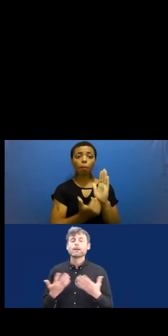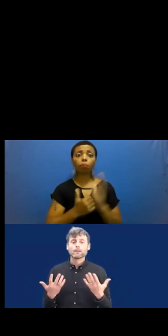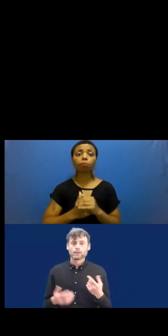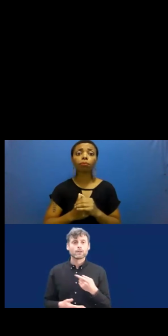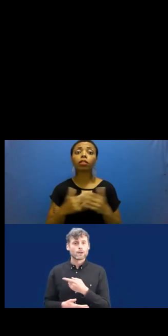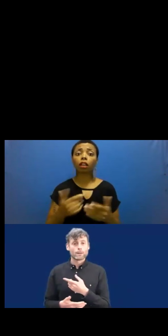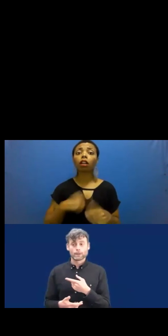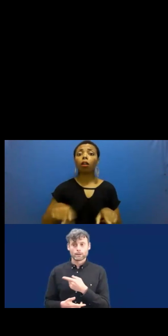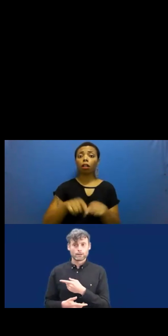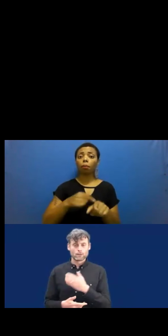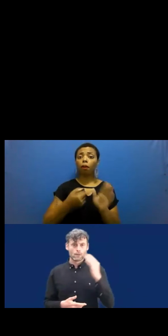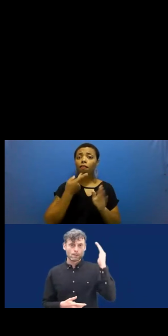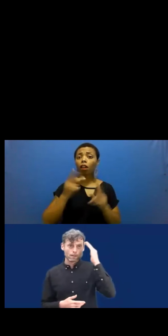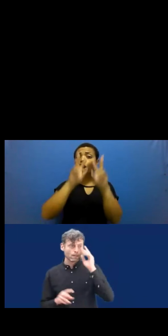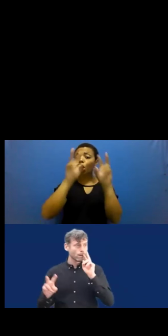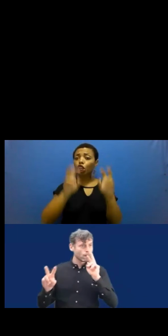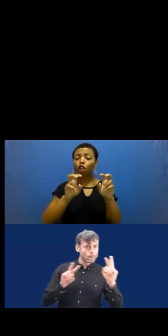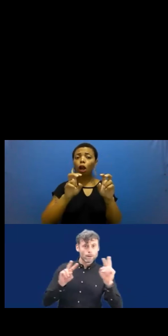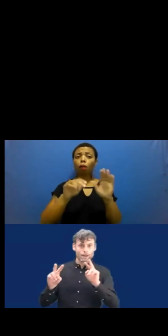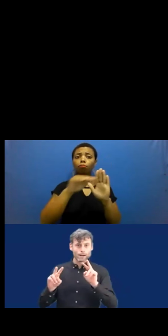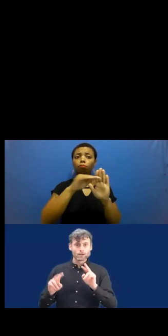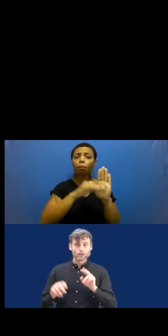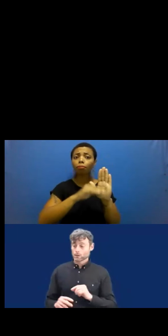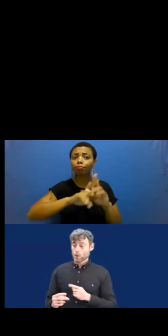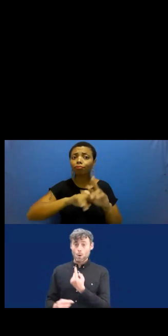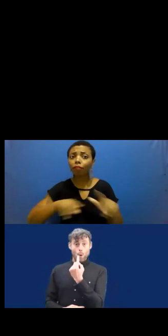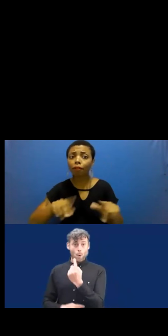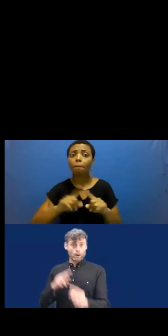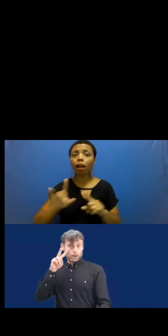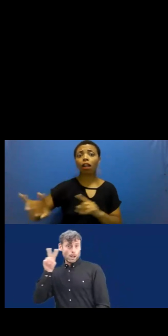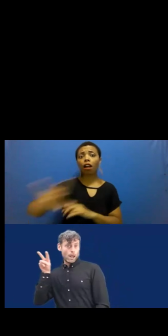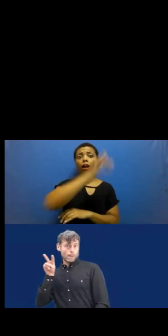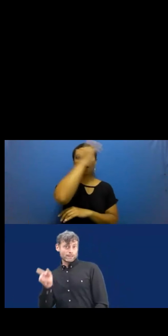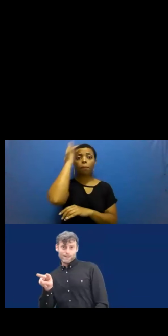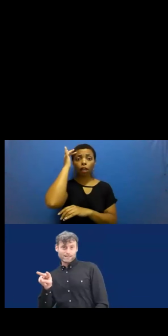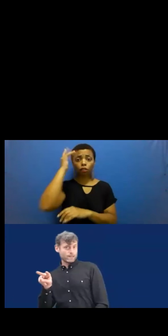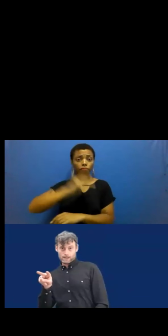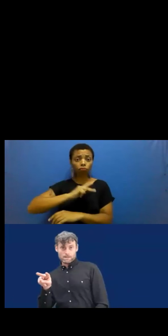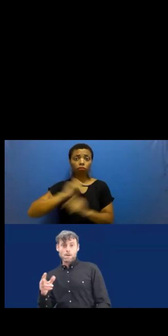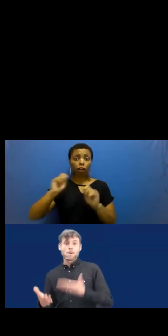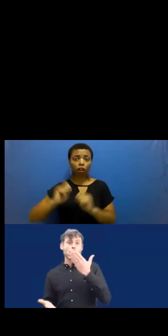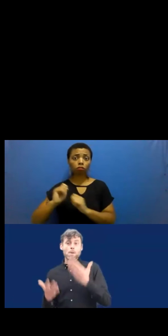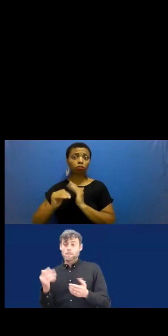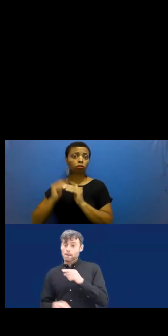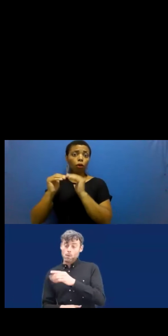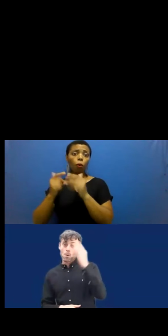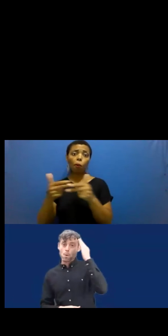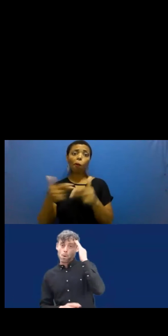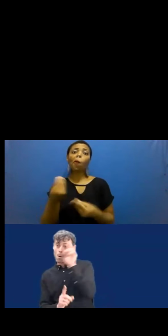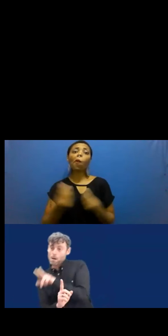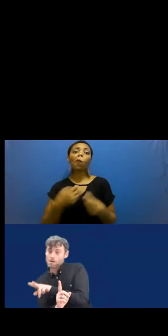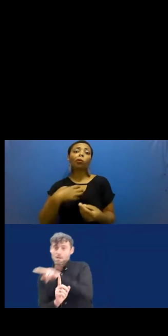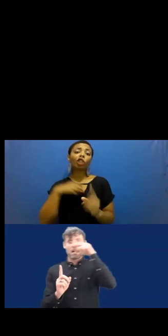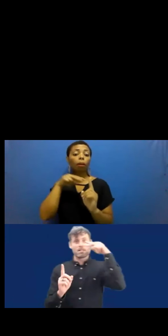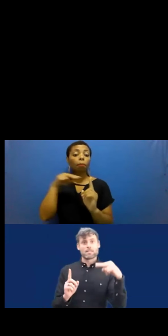I positions. An individual can develop an alternative point of view or perspective